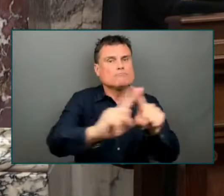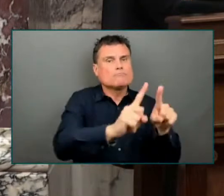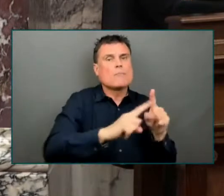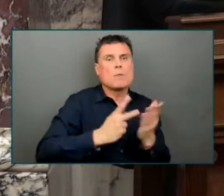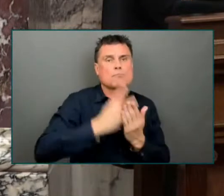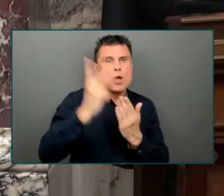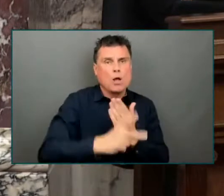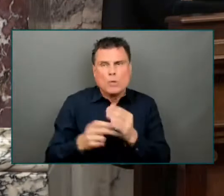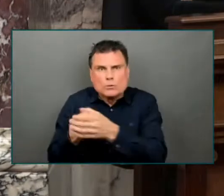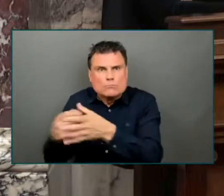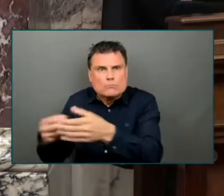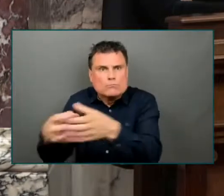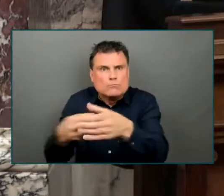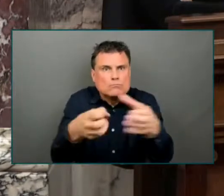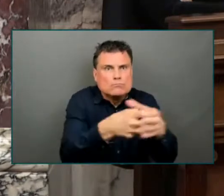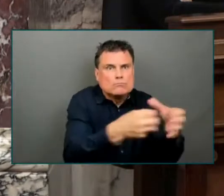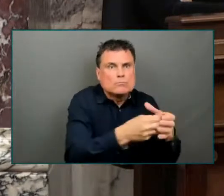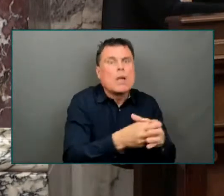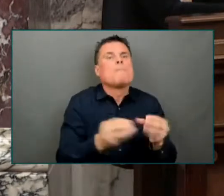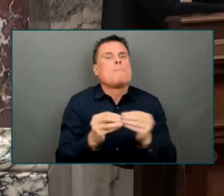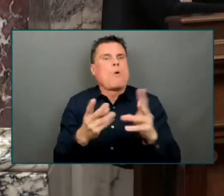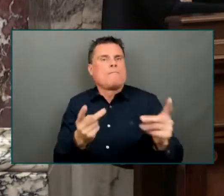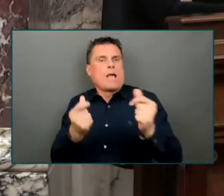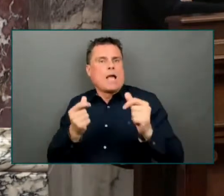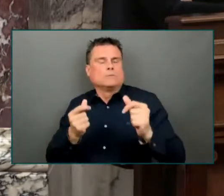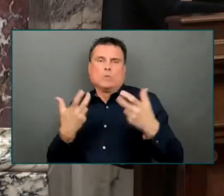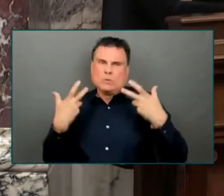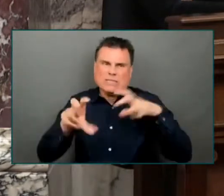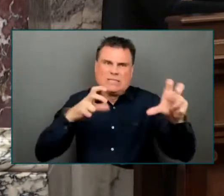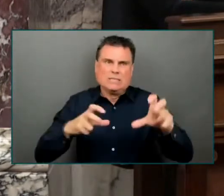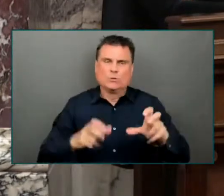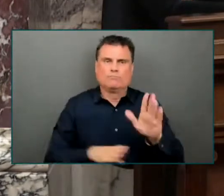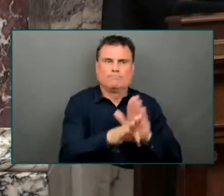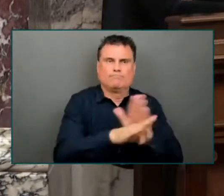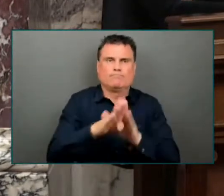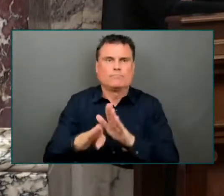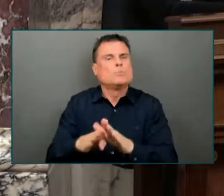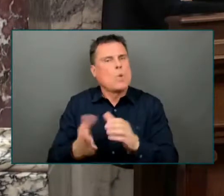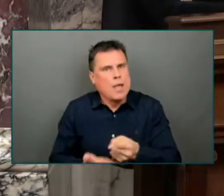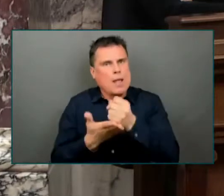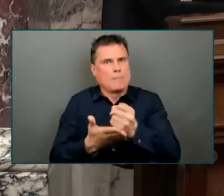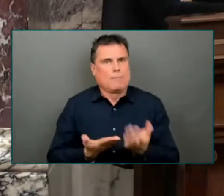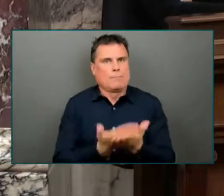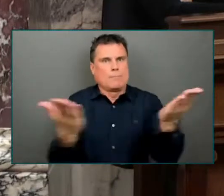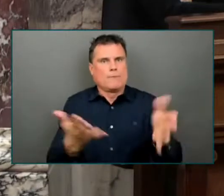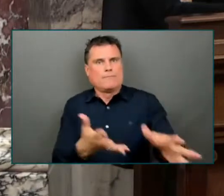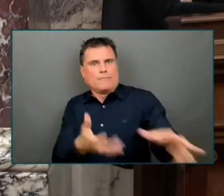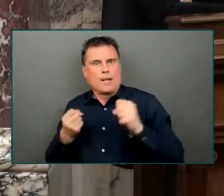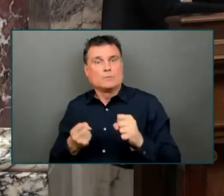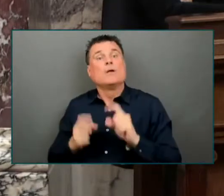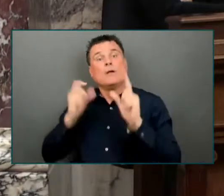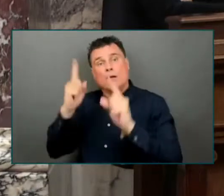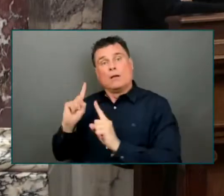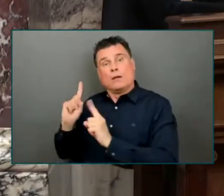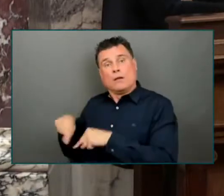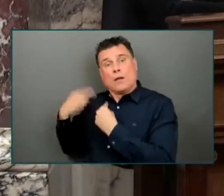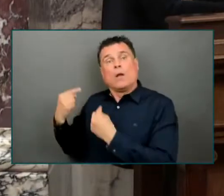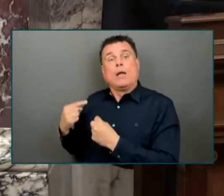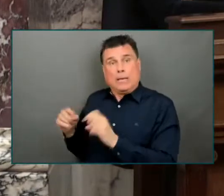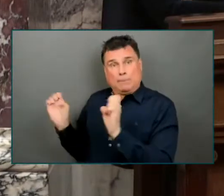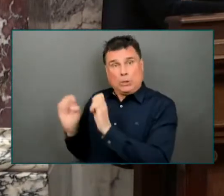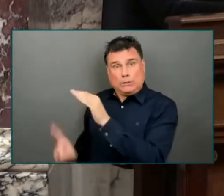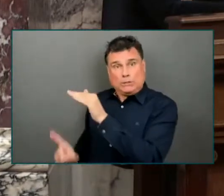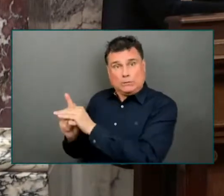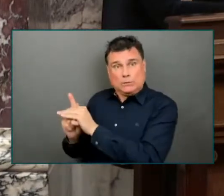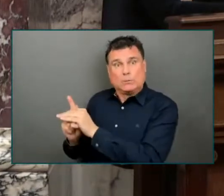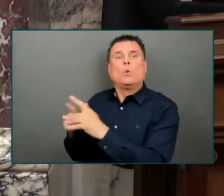to help keep people alive are now being made permanent. We are also adding new treatment and recovery beds throughout the